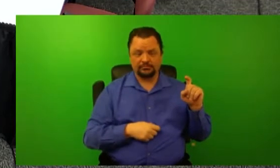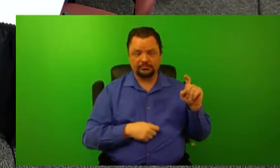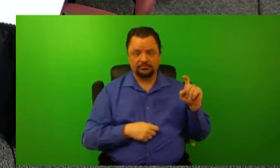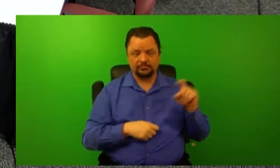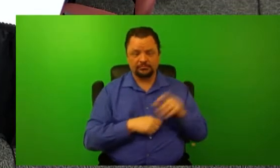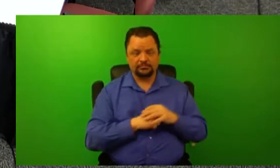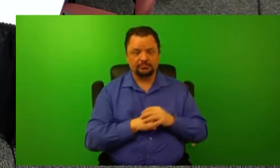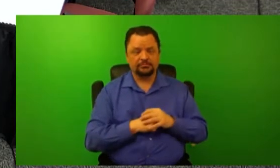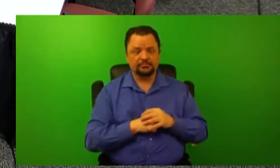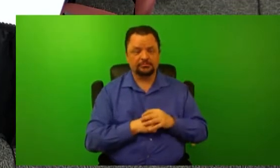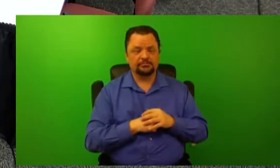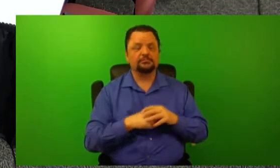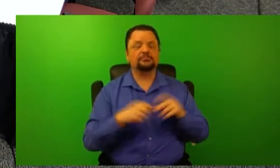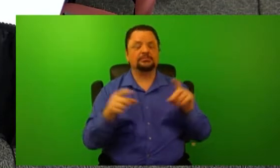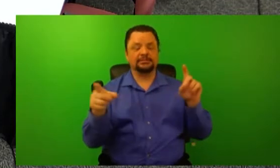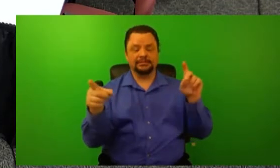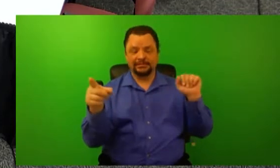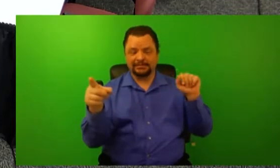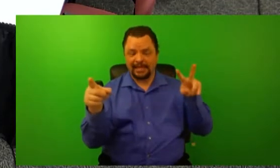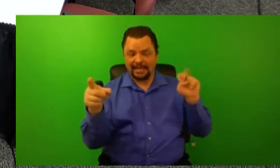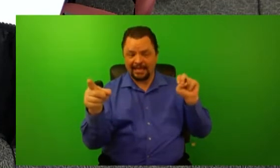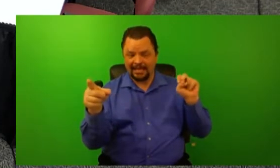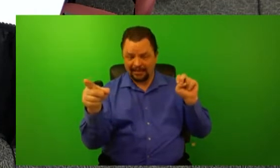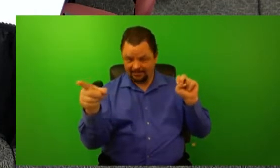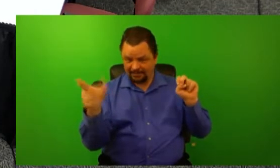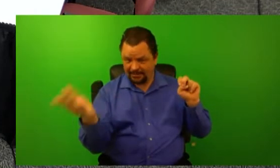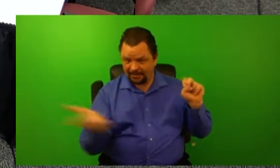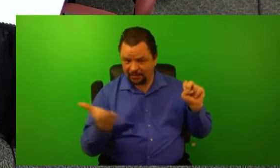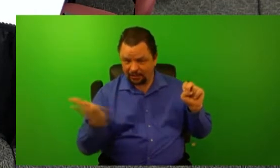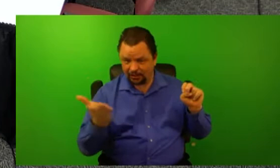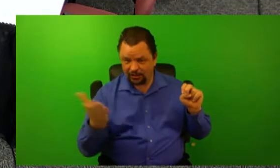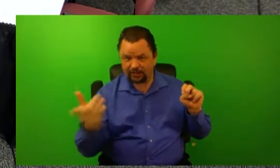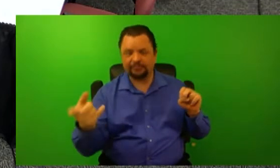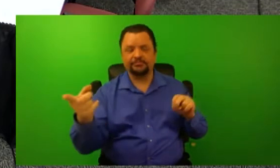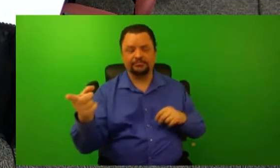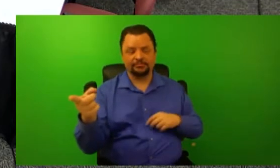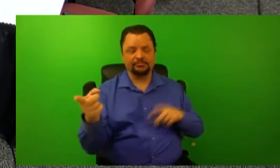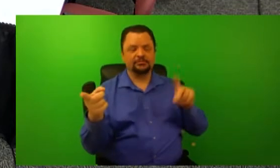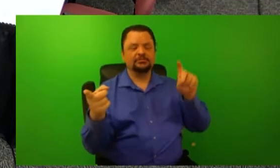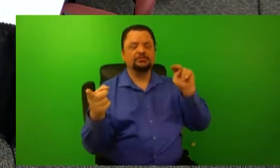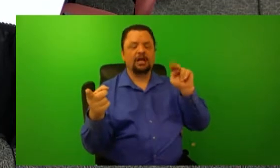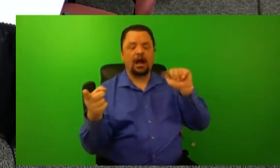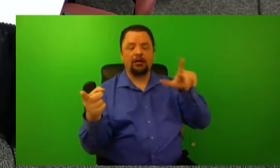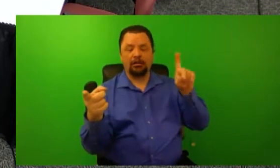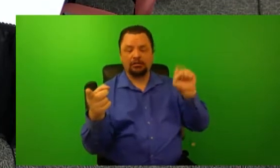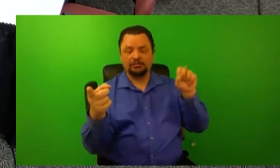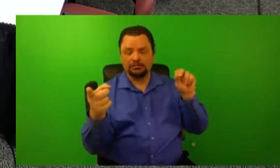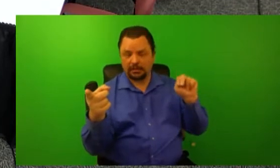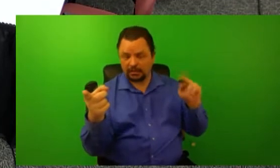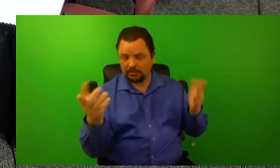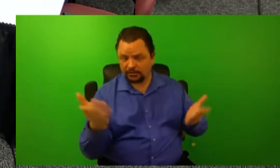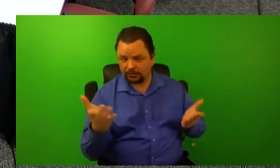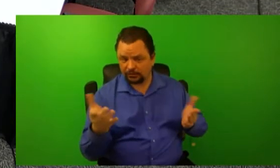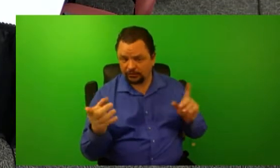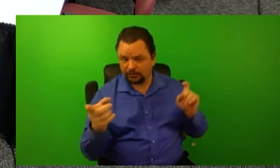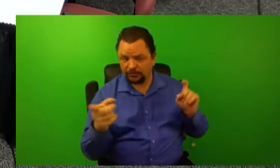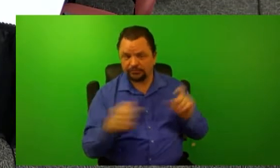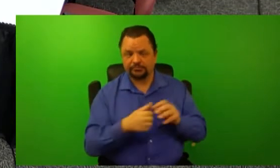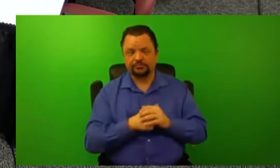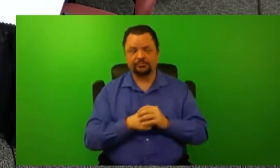Yeah. Our chief, Kate Coley? Here. And I'm Jim Turbush. I'm here,